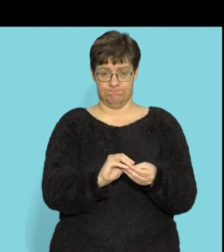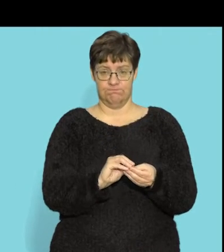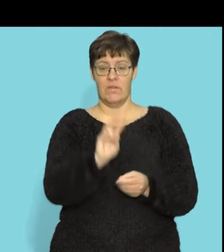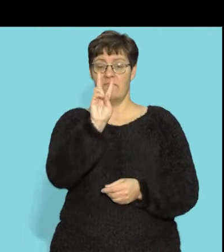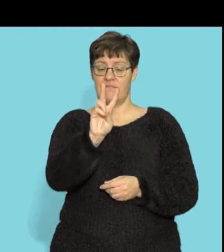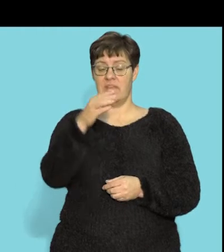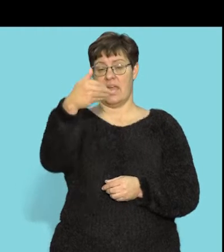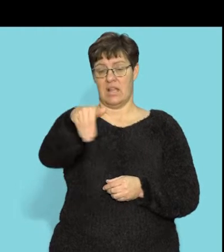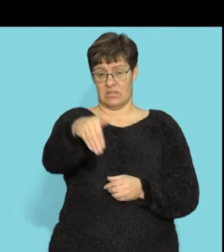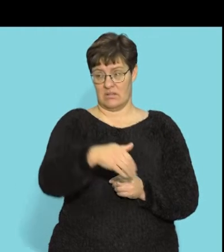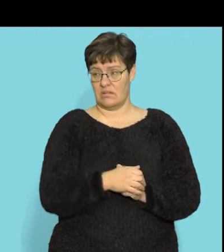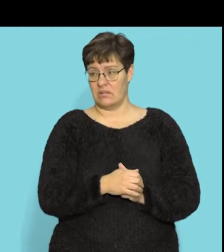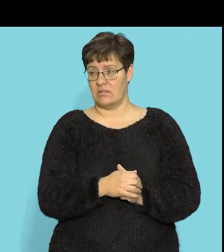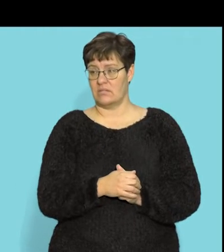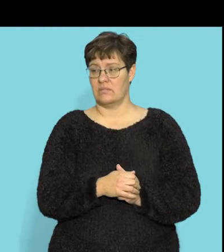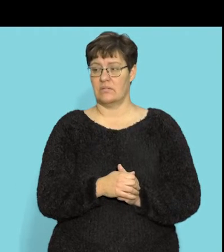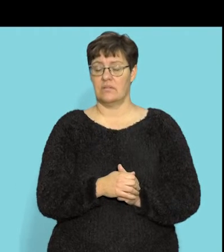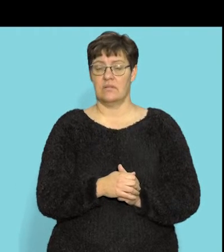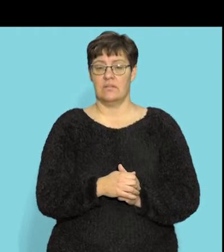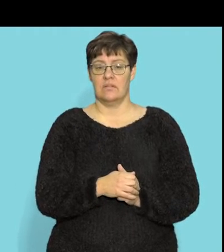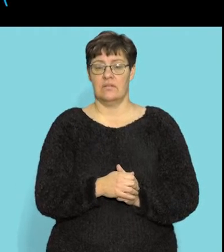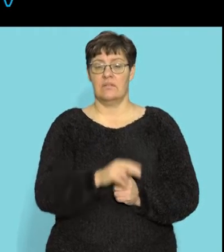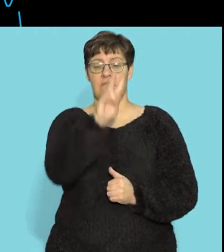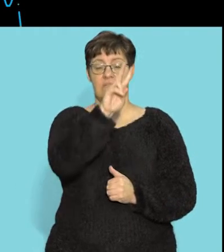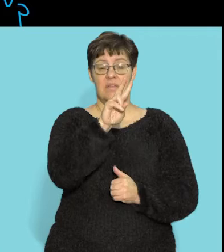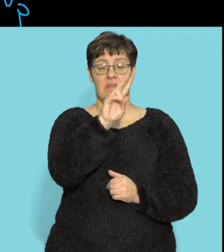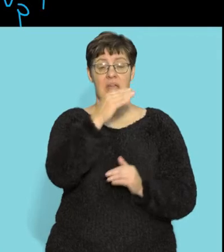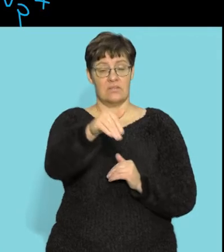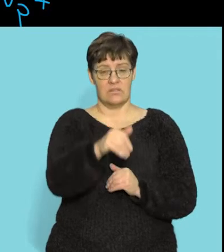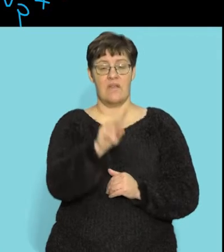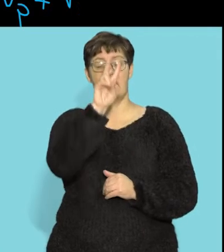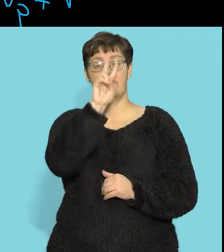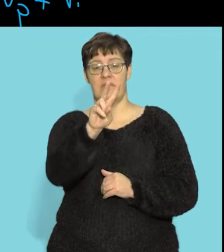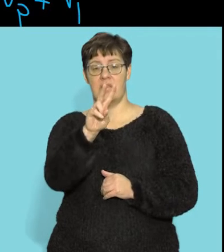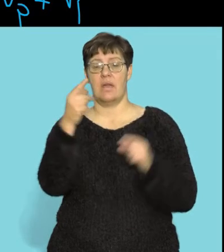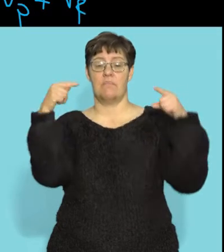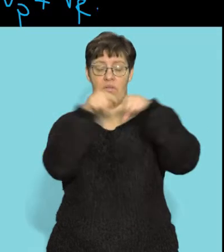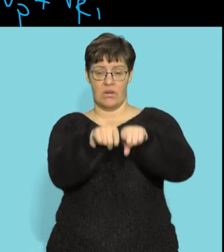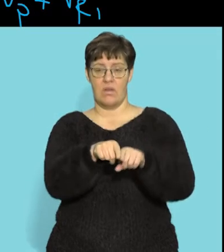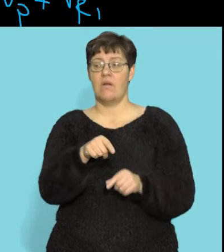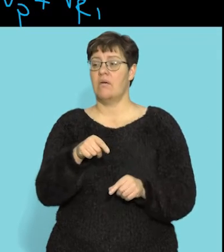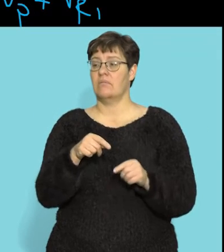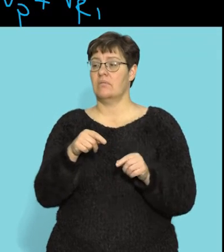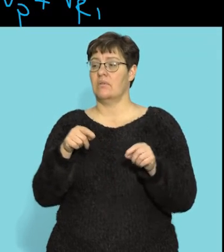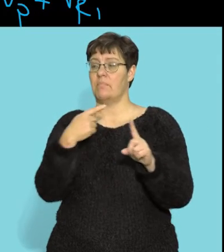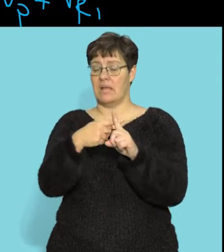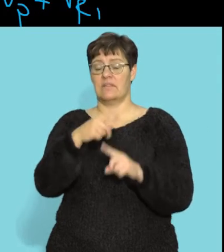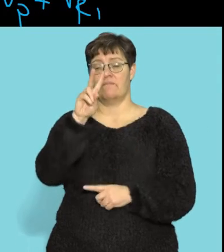V external, which is V external in this case is equals to V parallel plus V across R1,